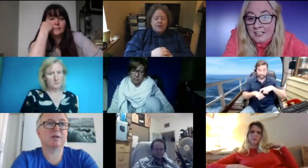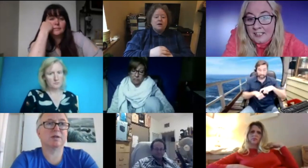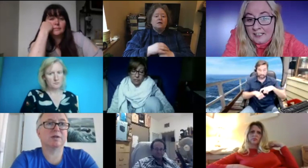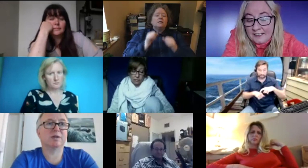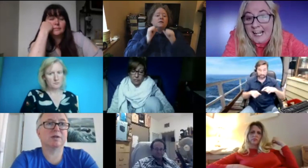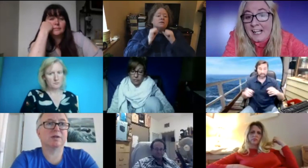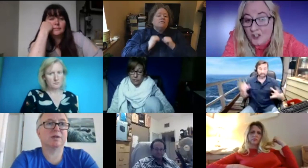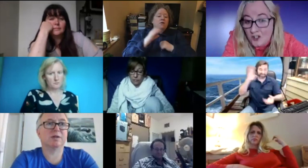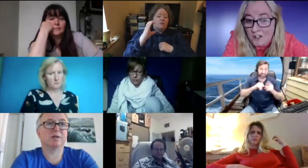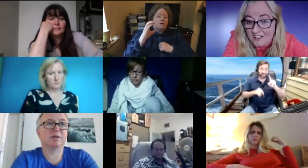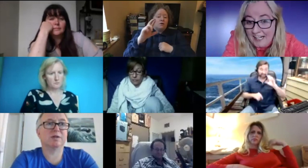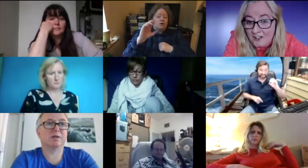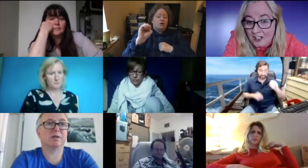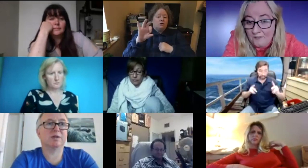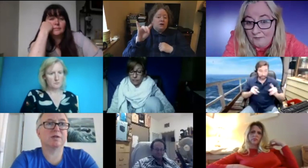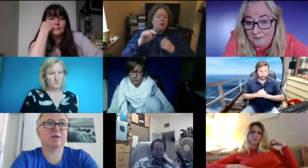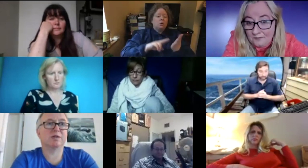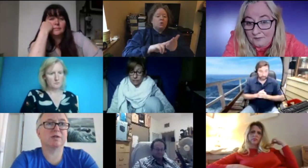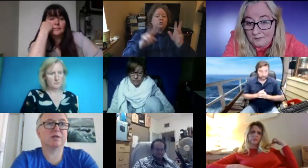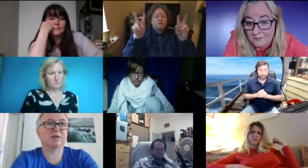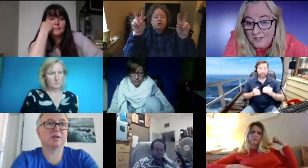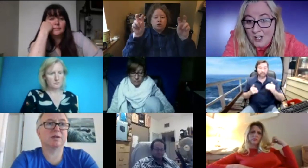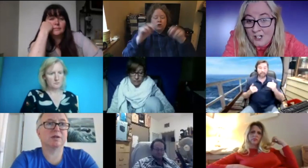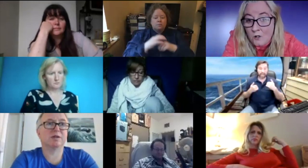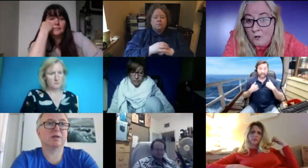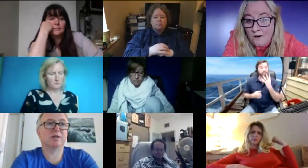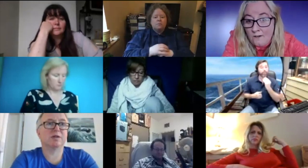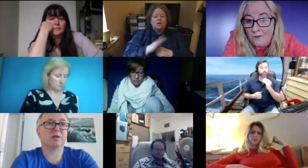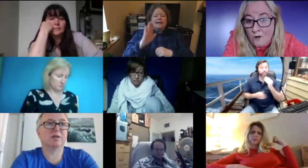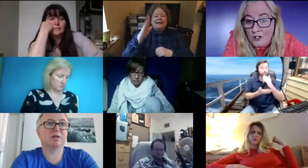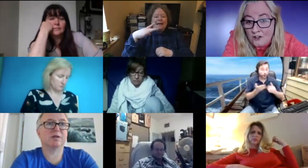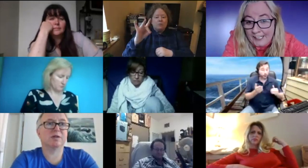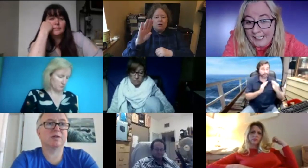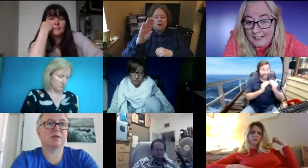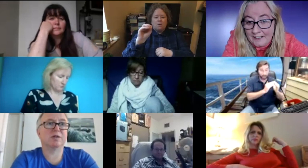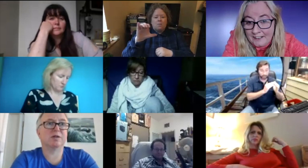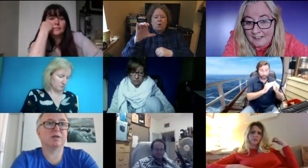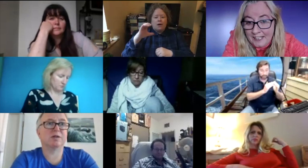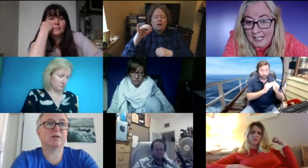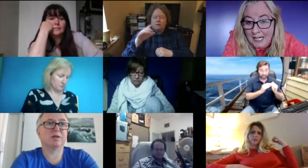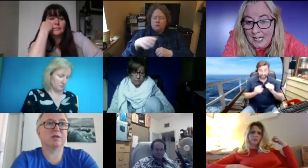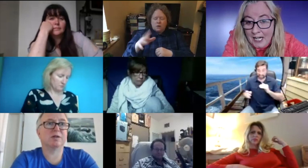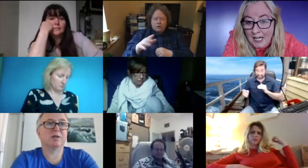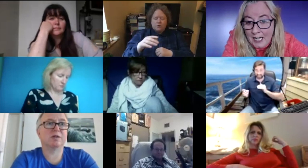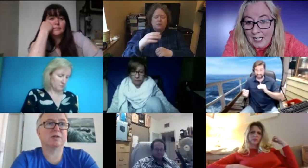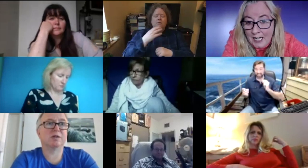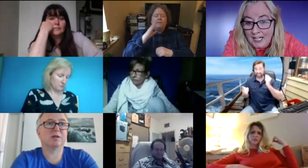And they had a Jewish sector. So for the Cree